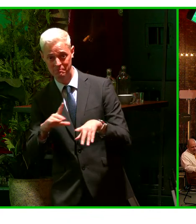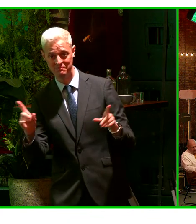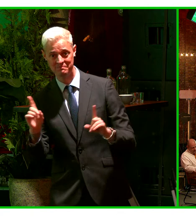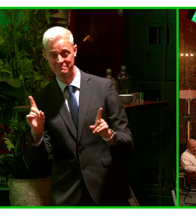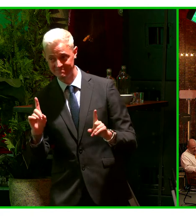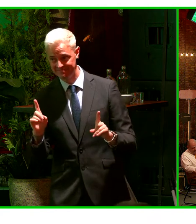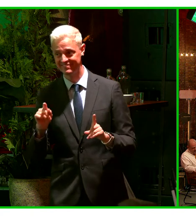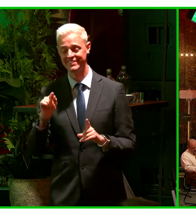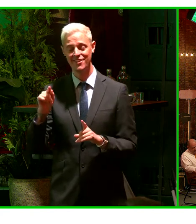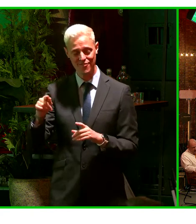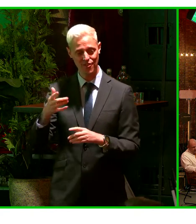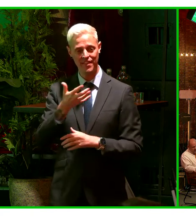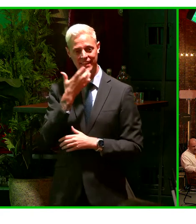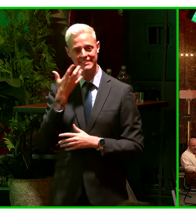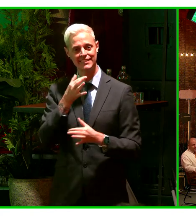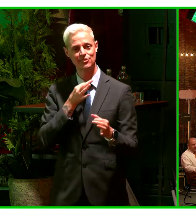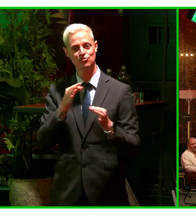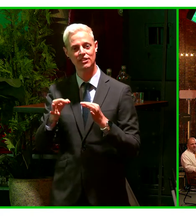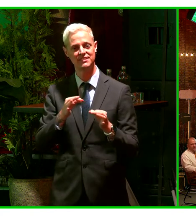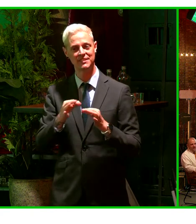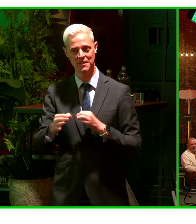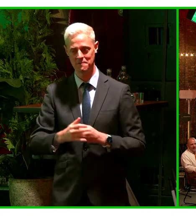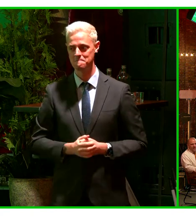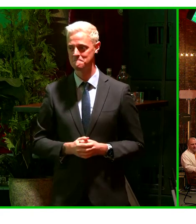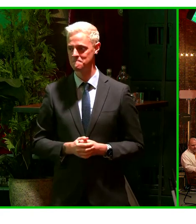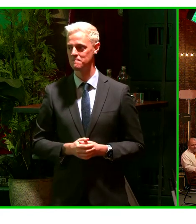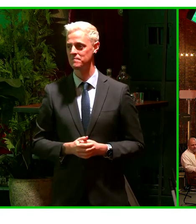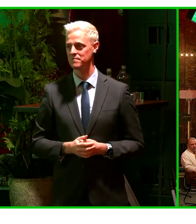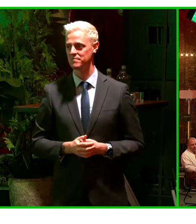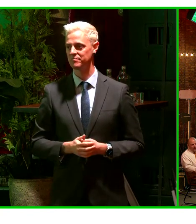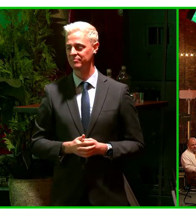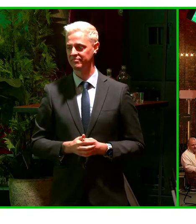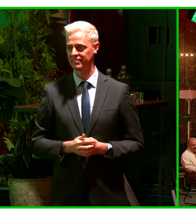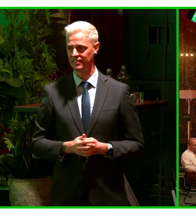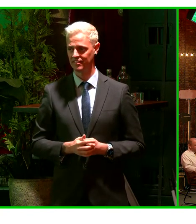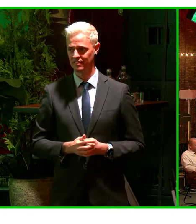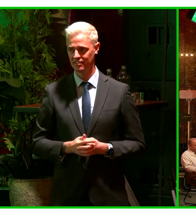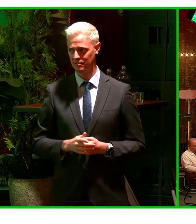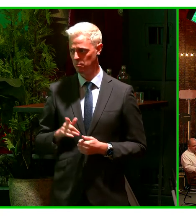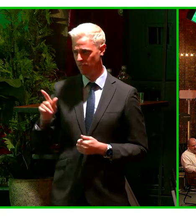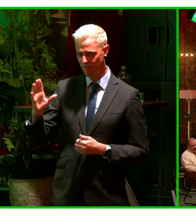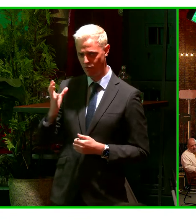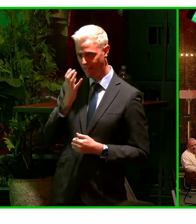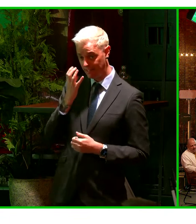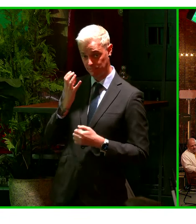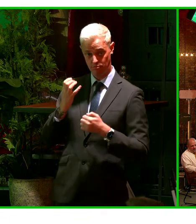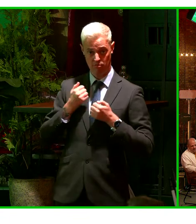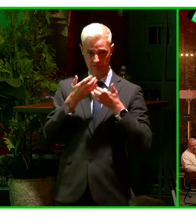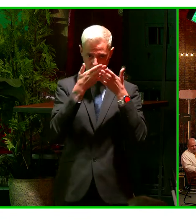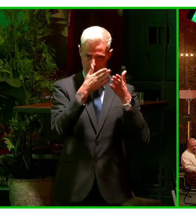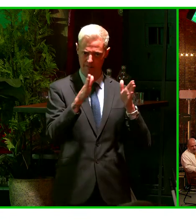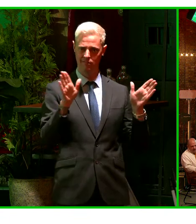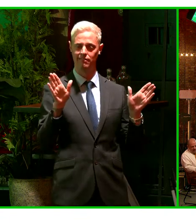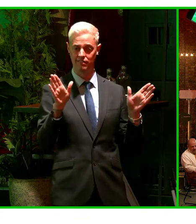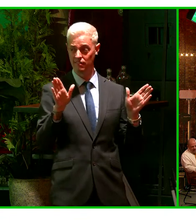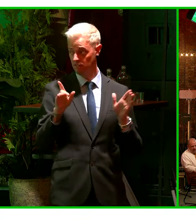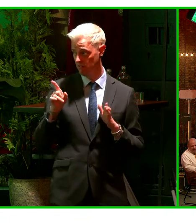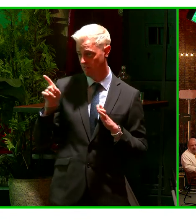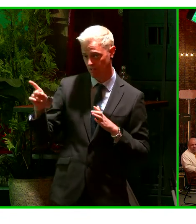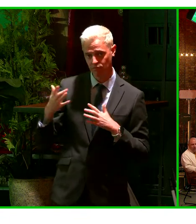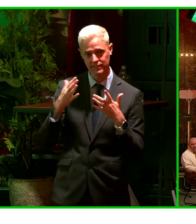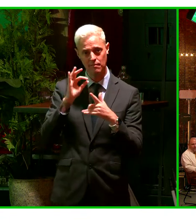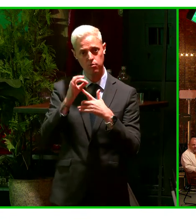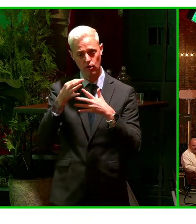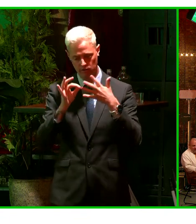in the heat and building strategy. But it is part of a much broader context of papers. So Helen mentioned the 10-point plan last